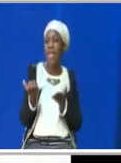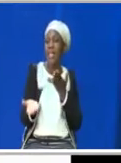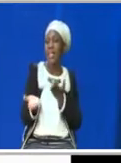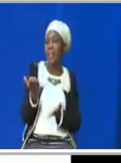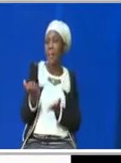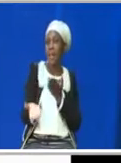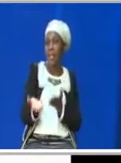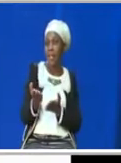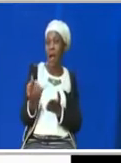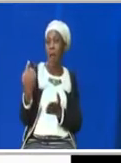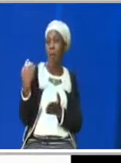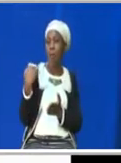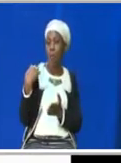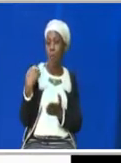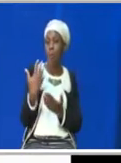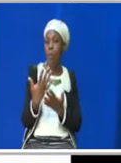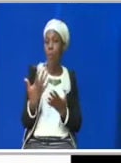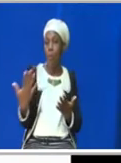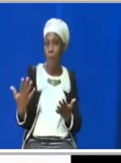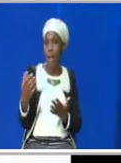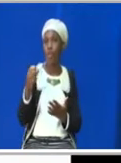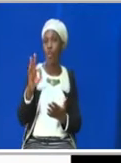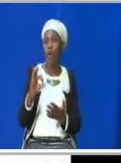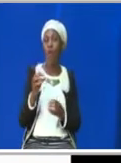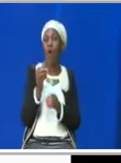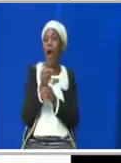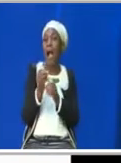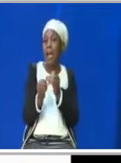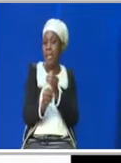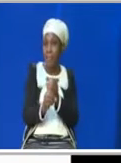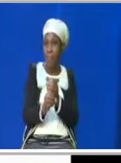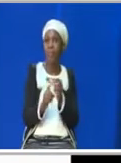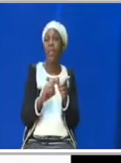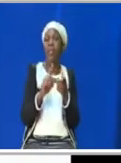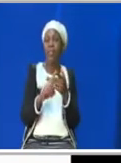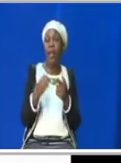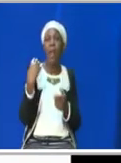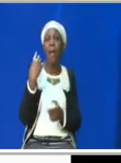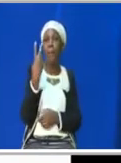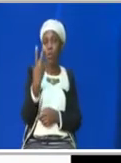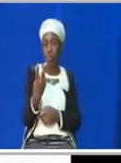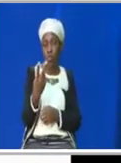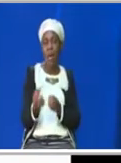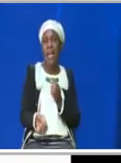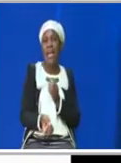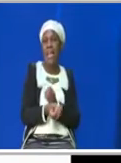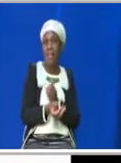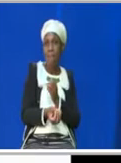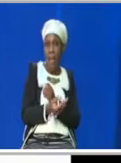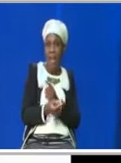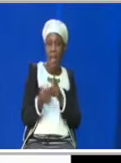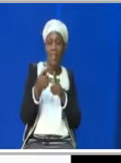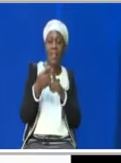population of organisms. Number 2, define term